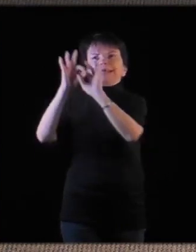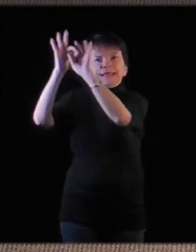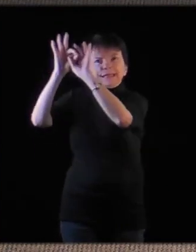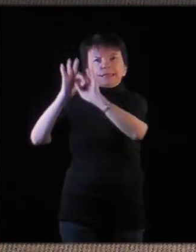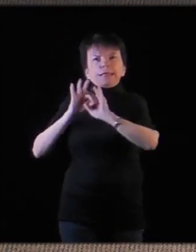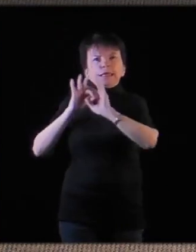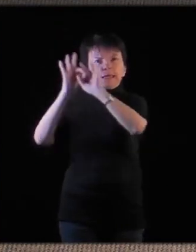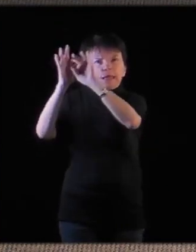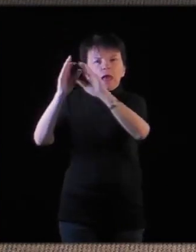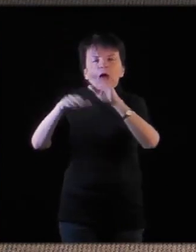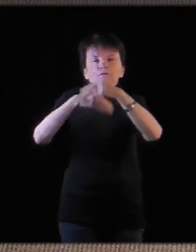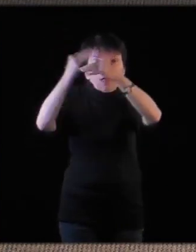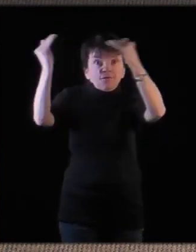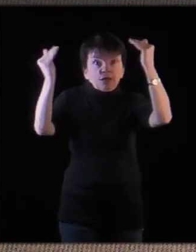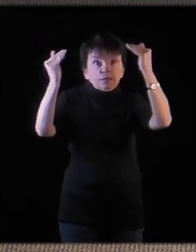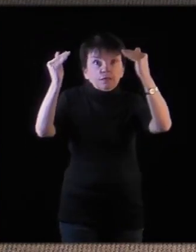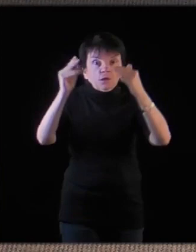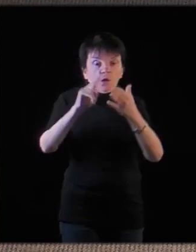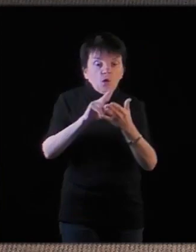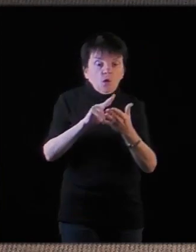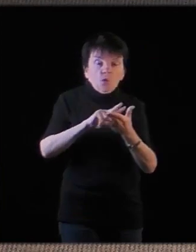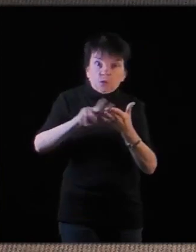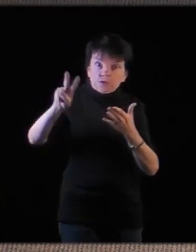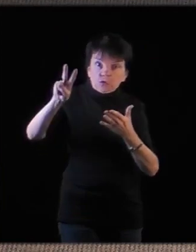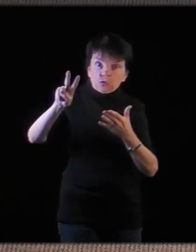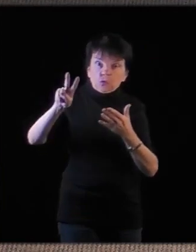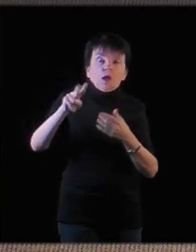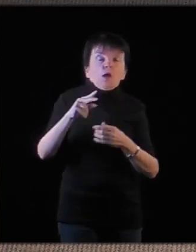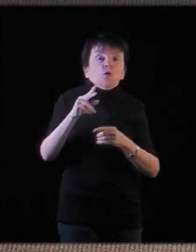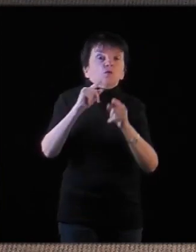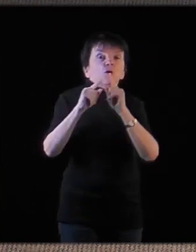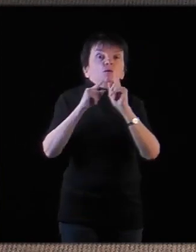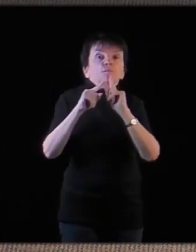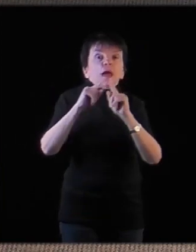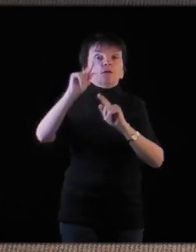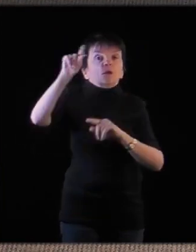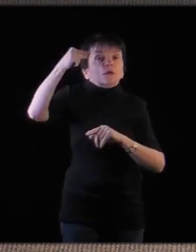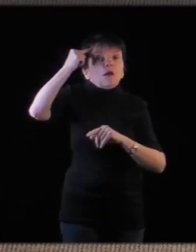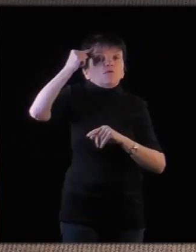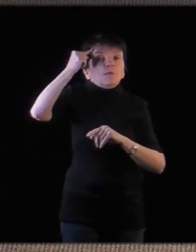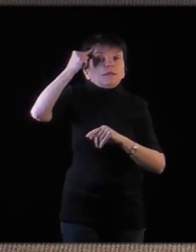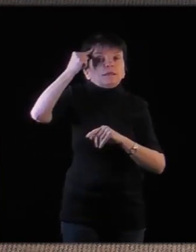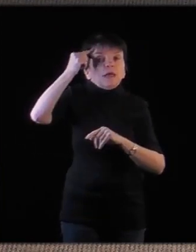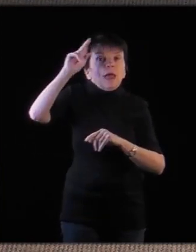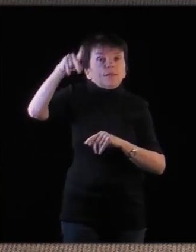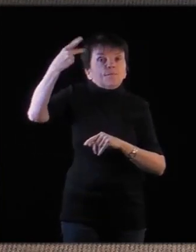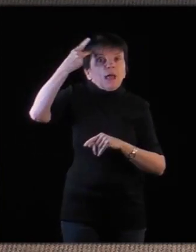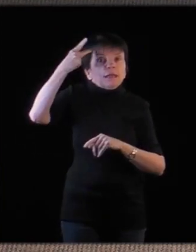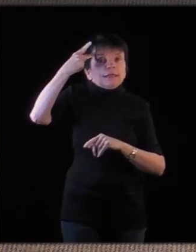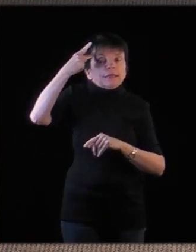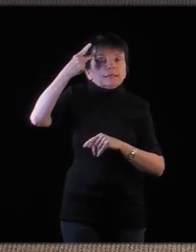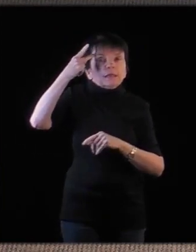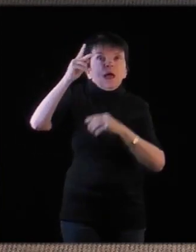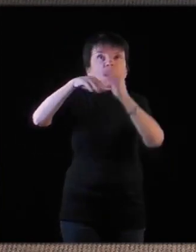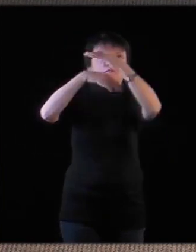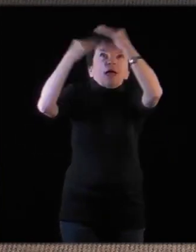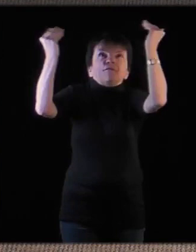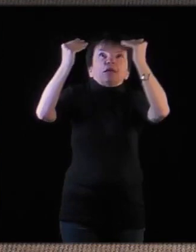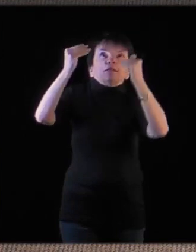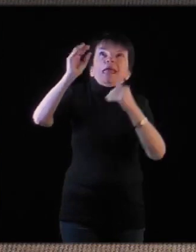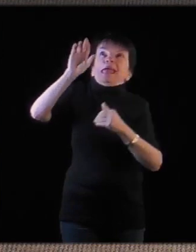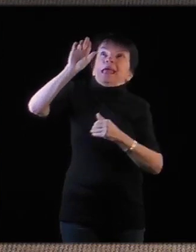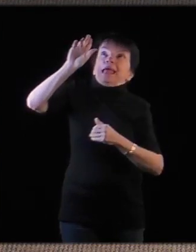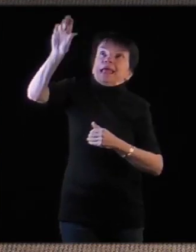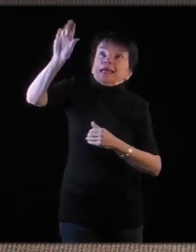And in week two, we talked about governance and the politics of heaven, that it's about the king's domain. It's about his